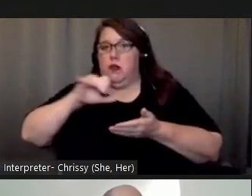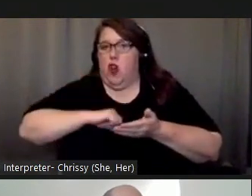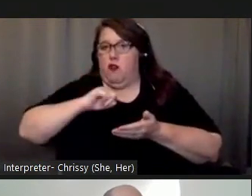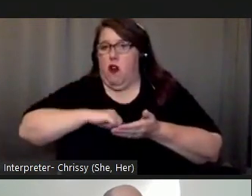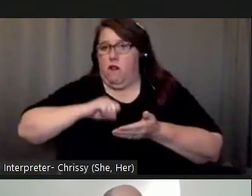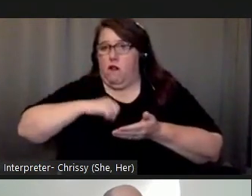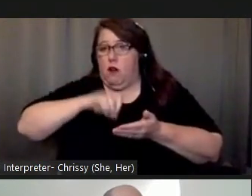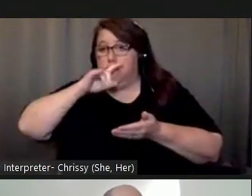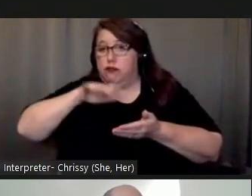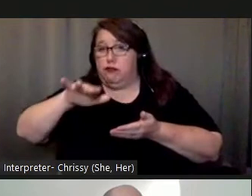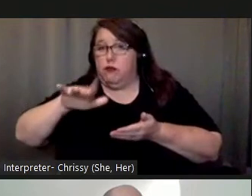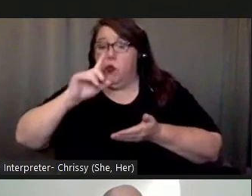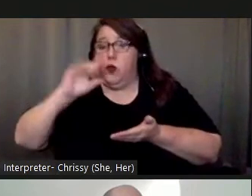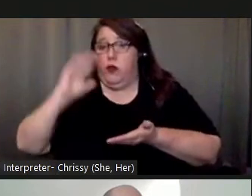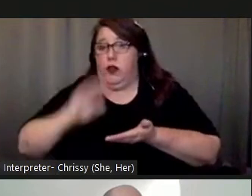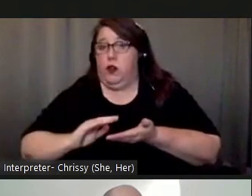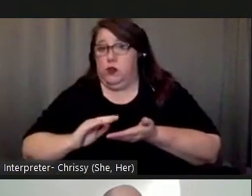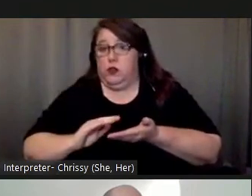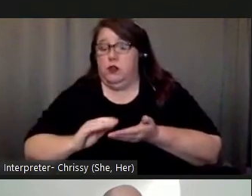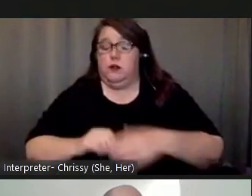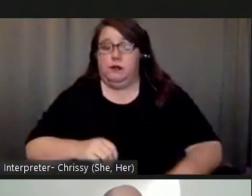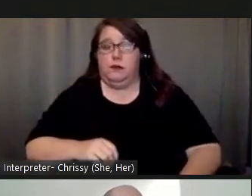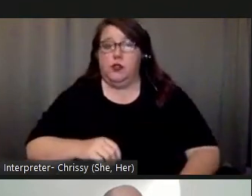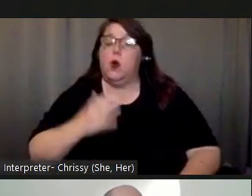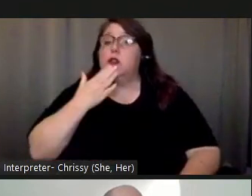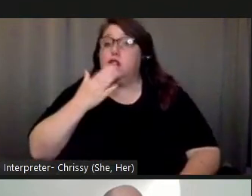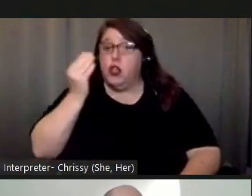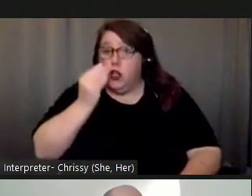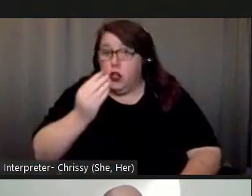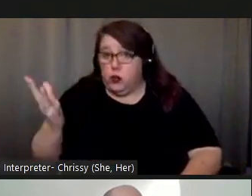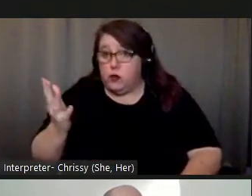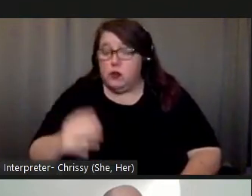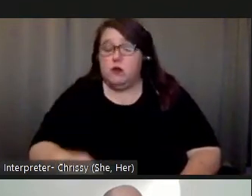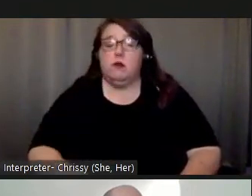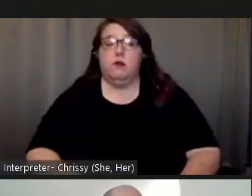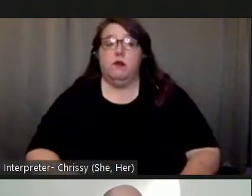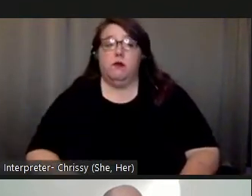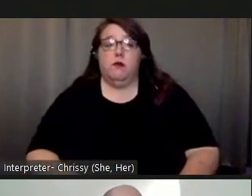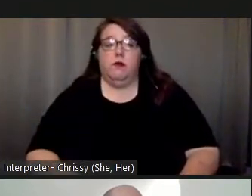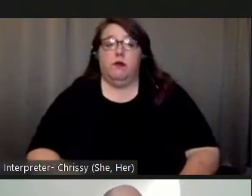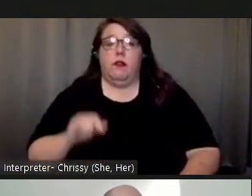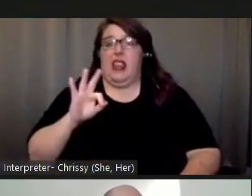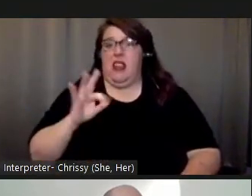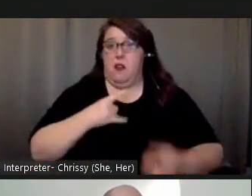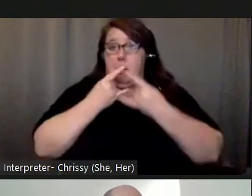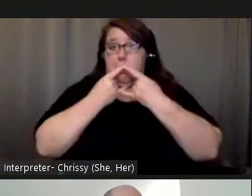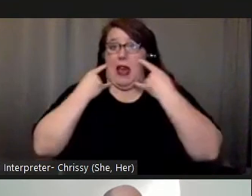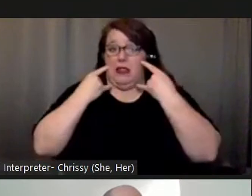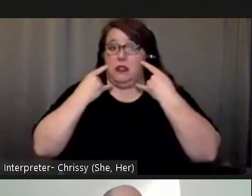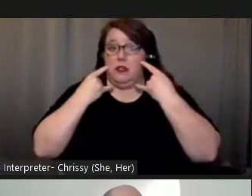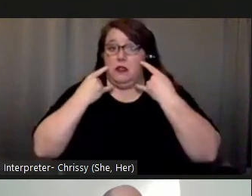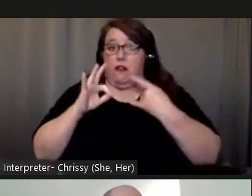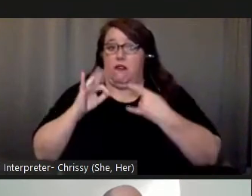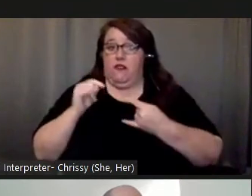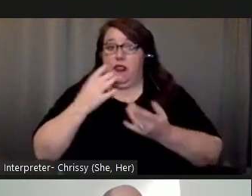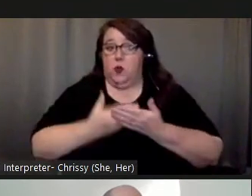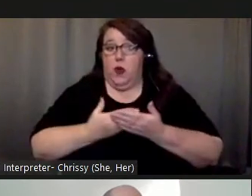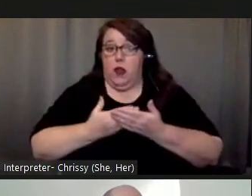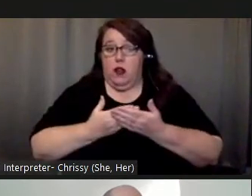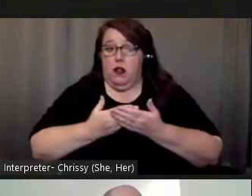you cough. So it's all good news. It says that if you're wearing a mask and if it's nicely fitted, either because of